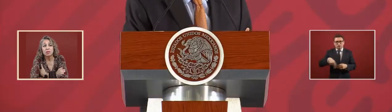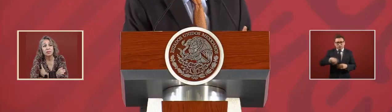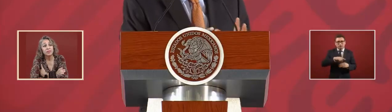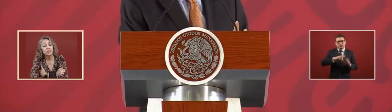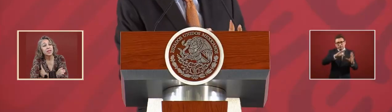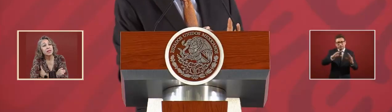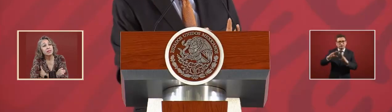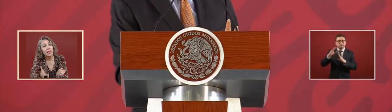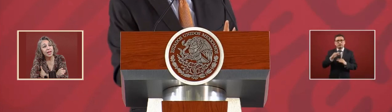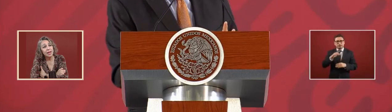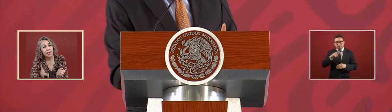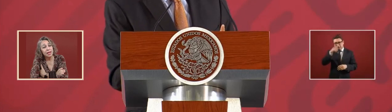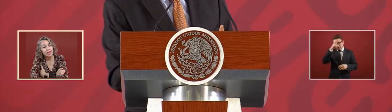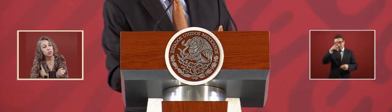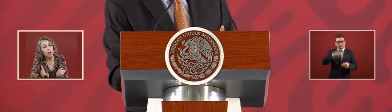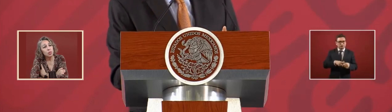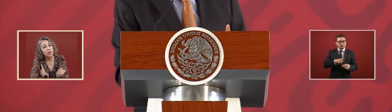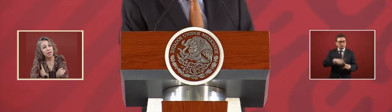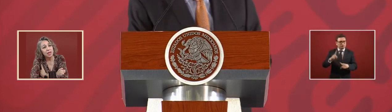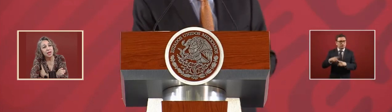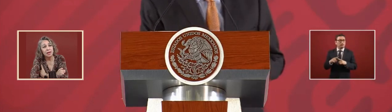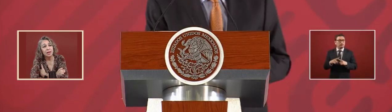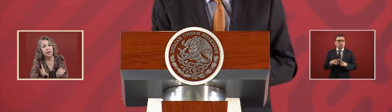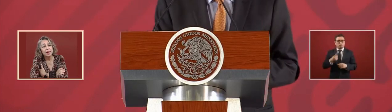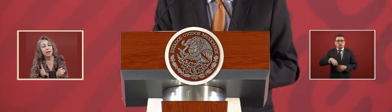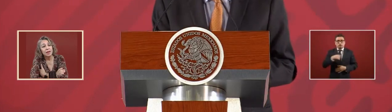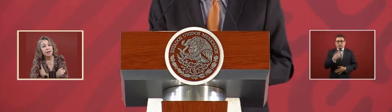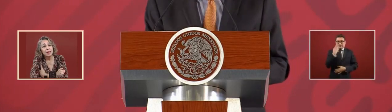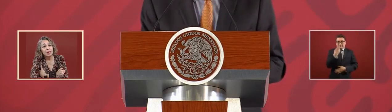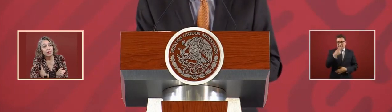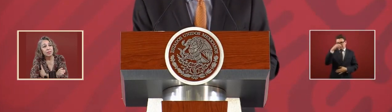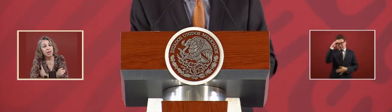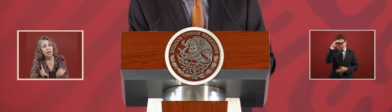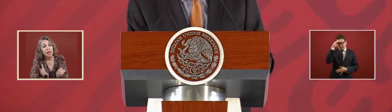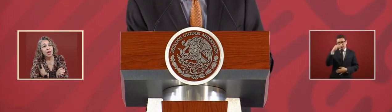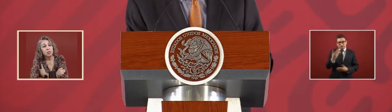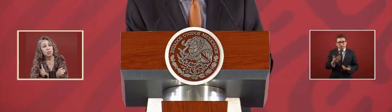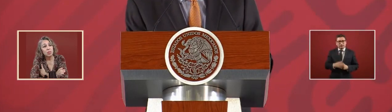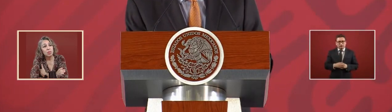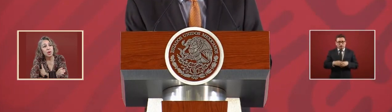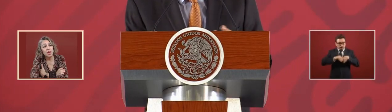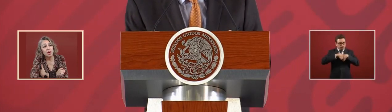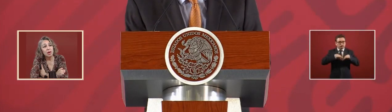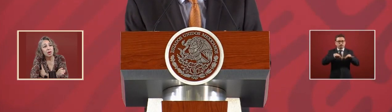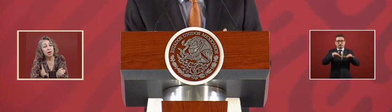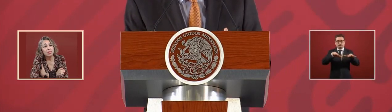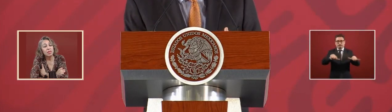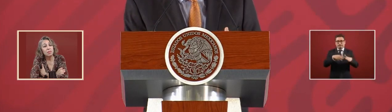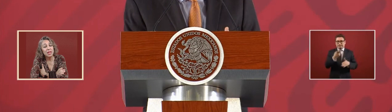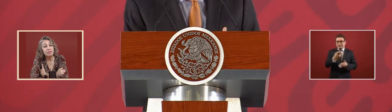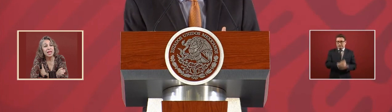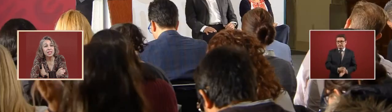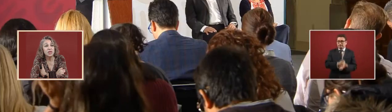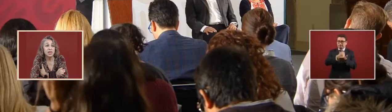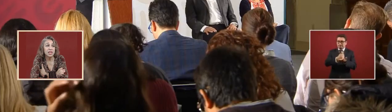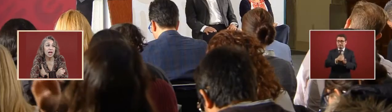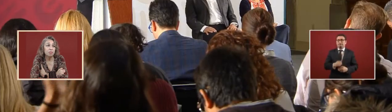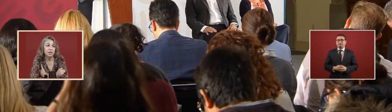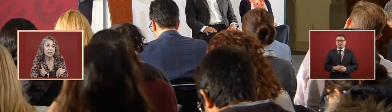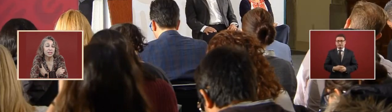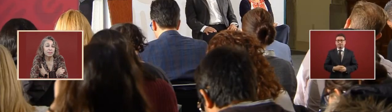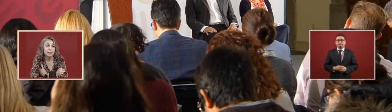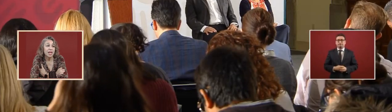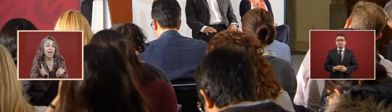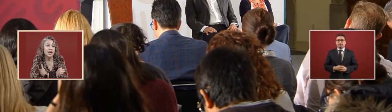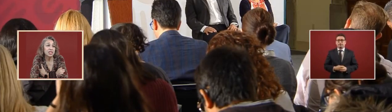moral lo que that nosotros, is what we're thinking nos va and a we ayudar, believe that's going to help